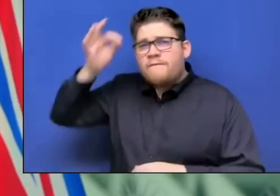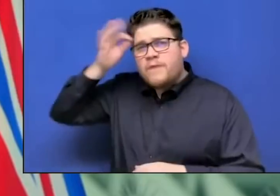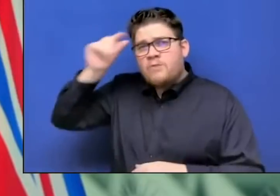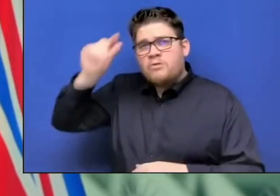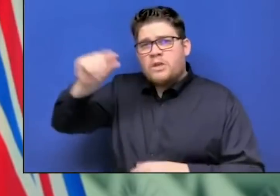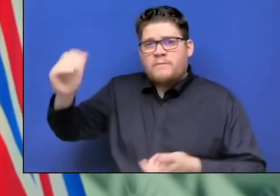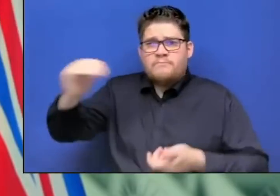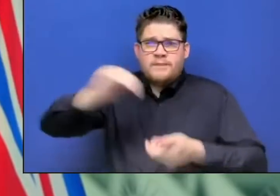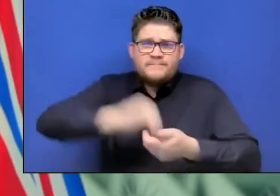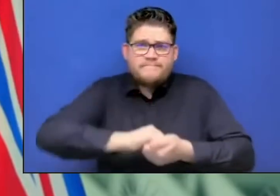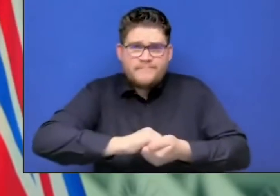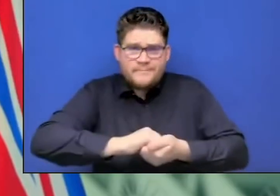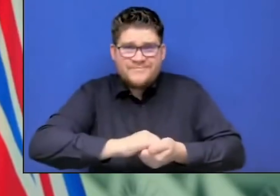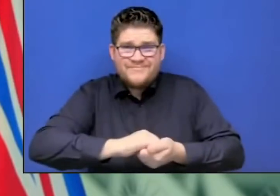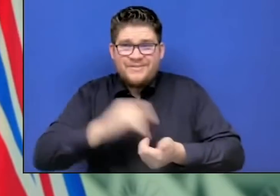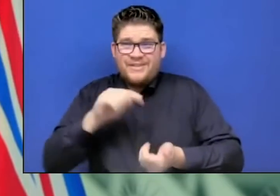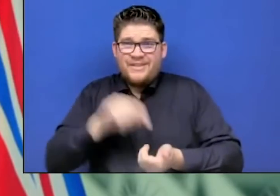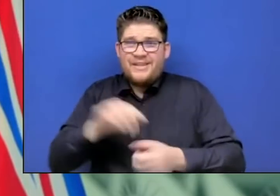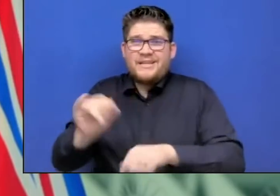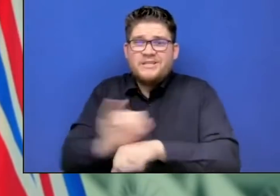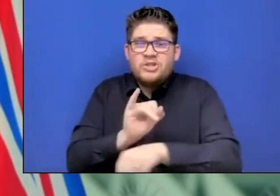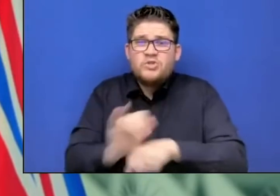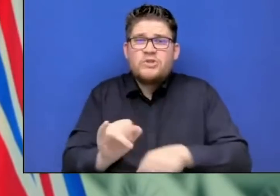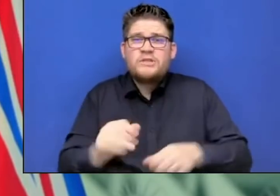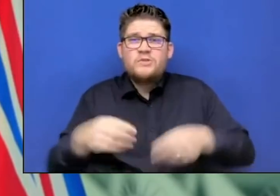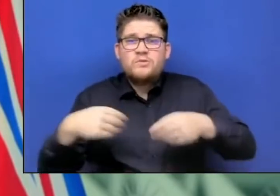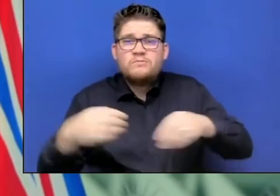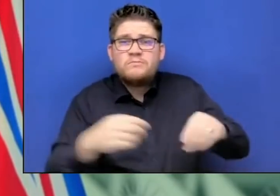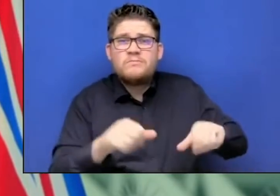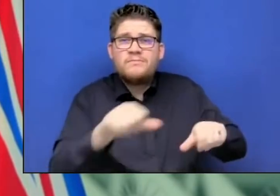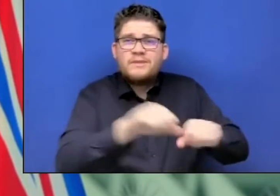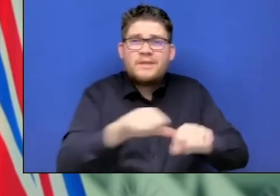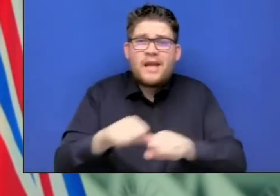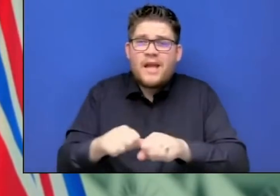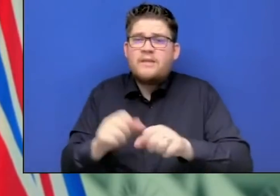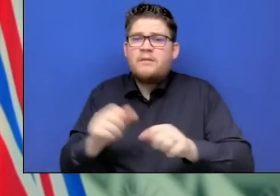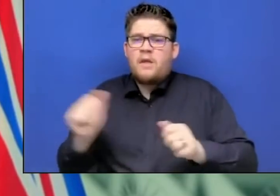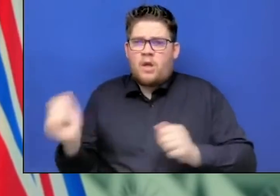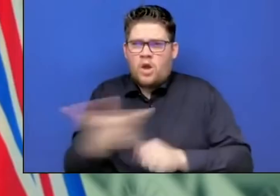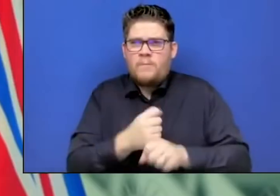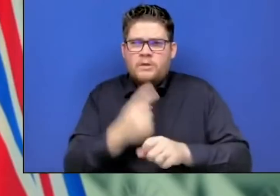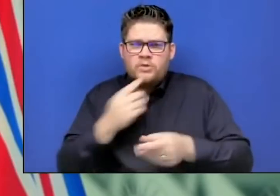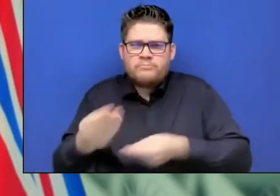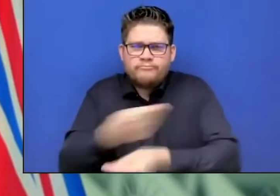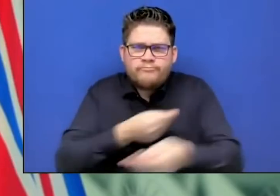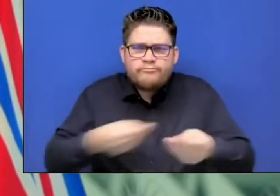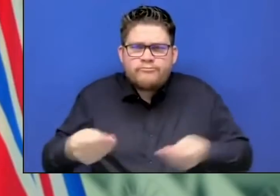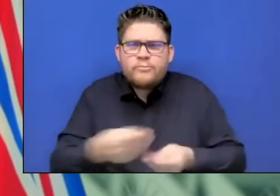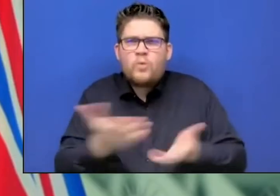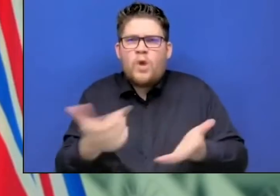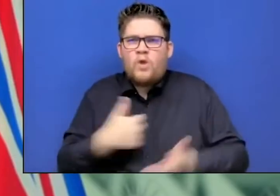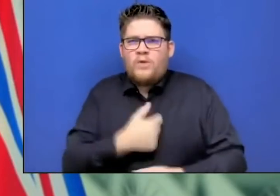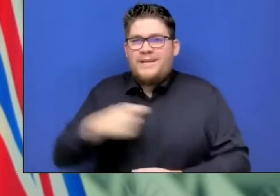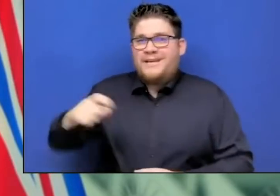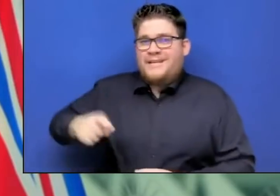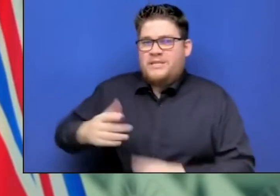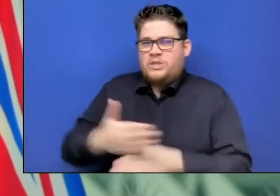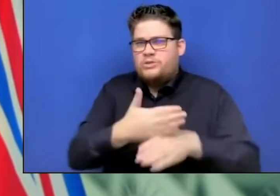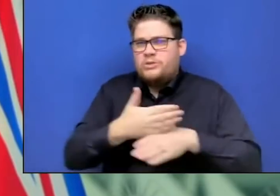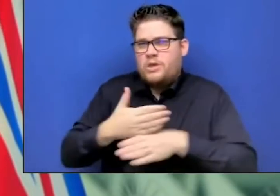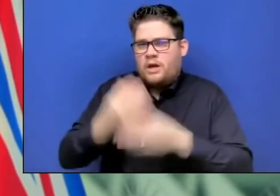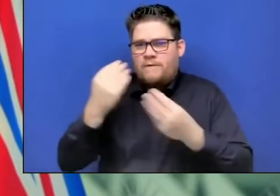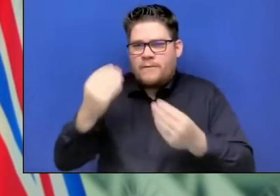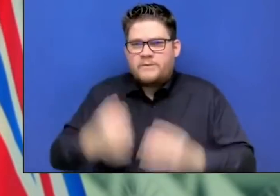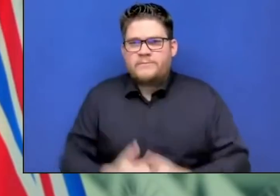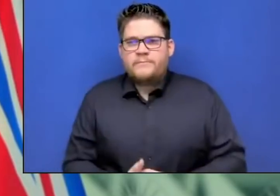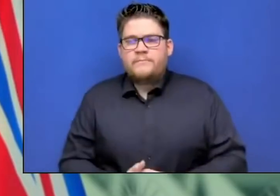fuel to retail locations in southwest British Columbia. There are six major fuel distributors in British Columbia, five